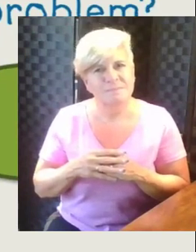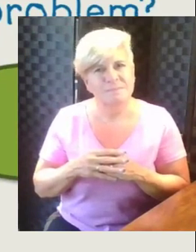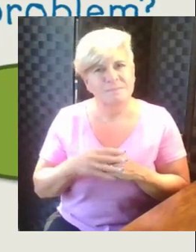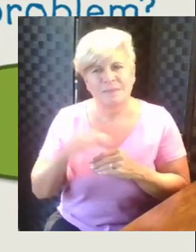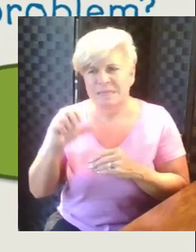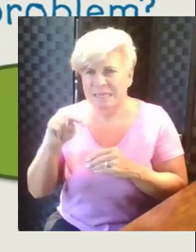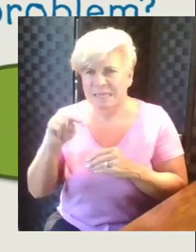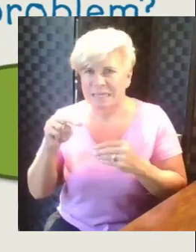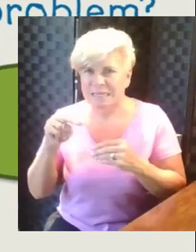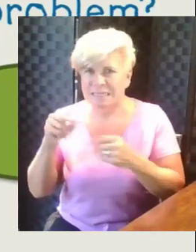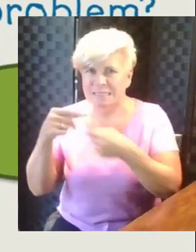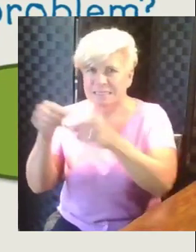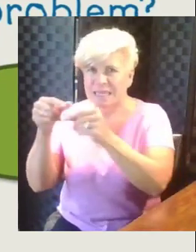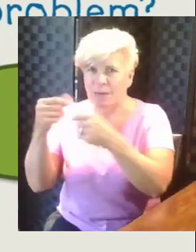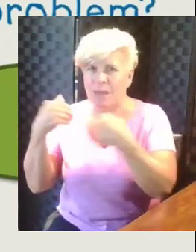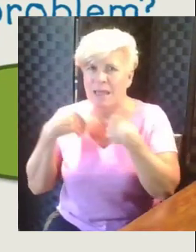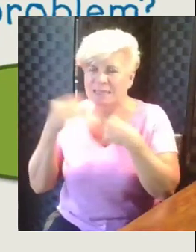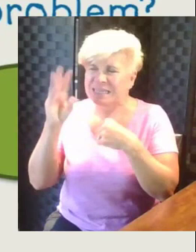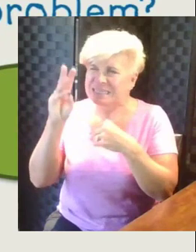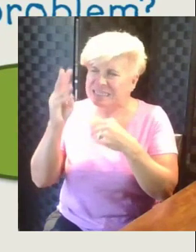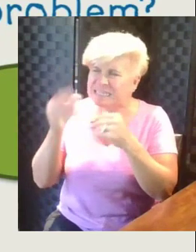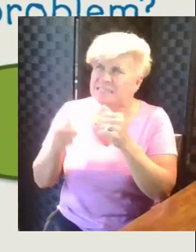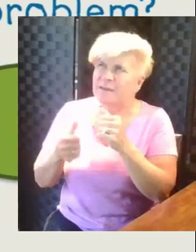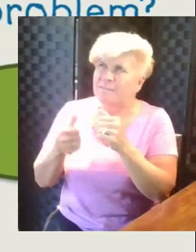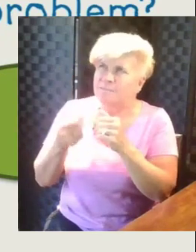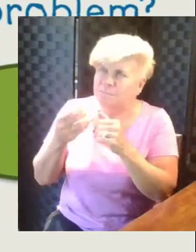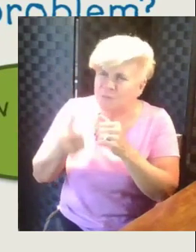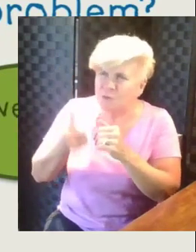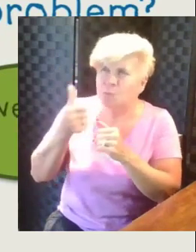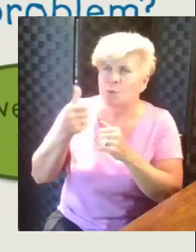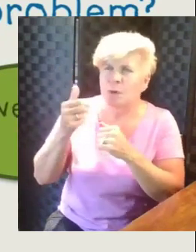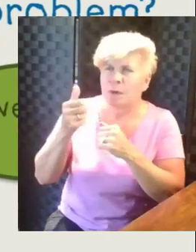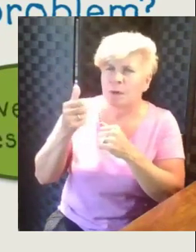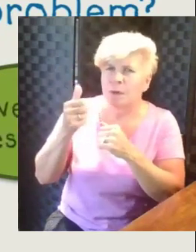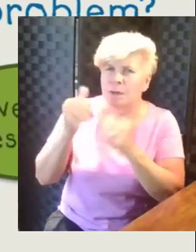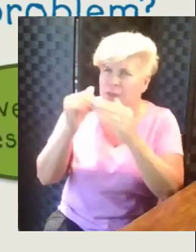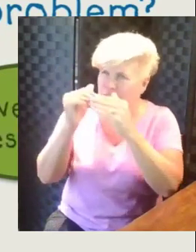Ian's tower has 6 fewer blocks than Zim's.